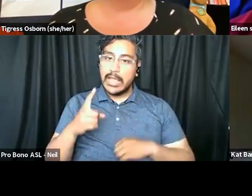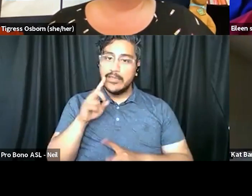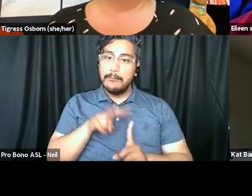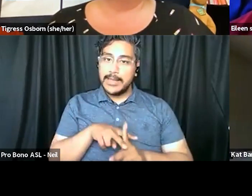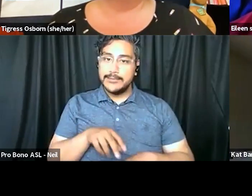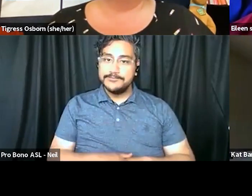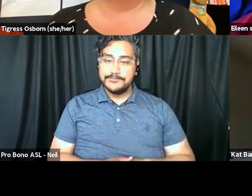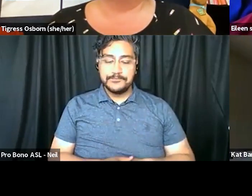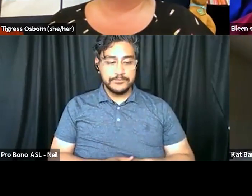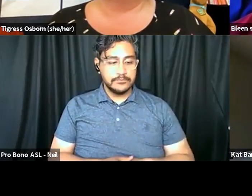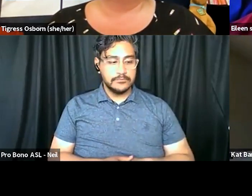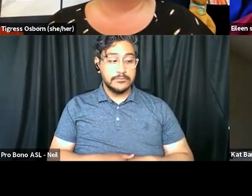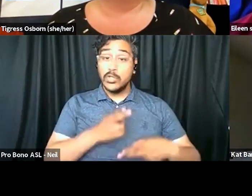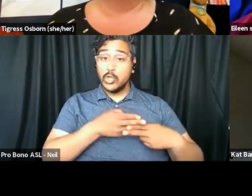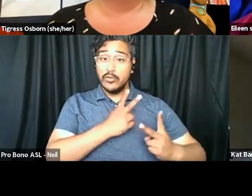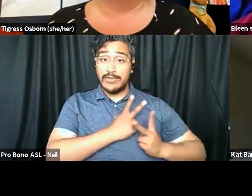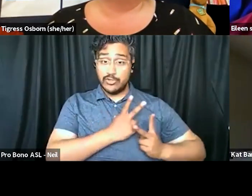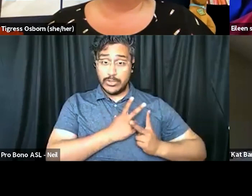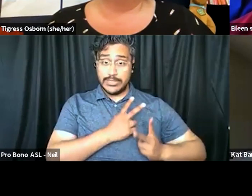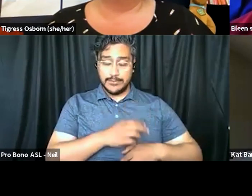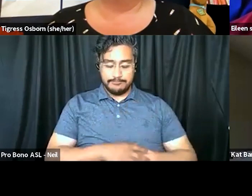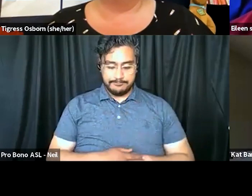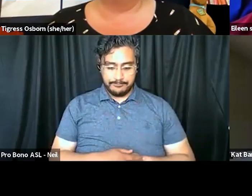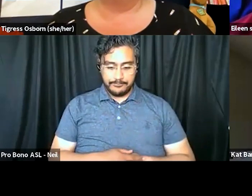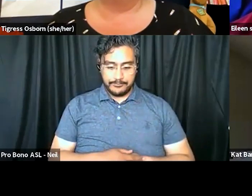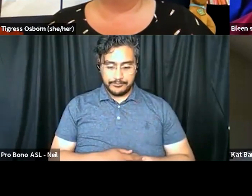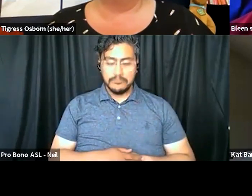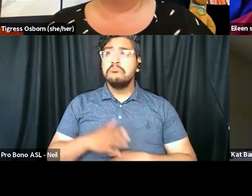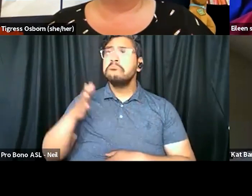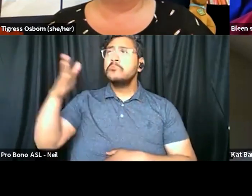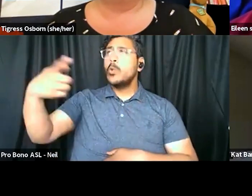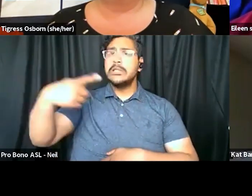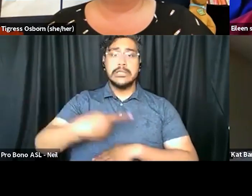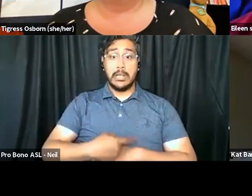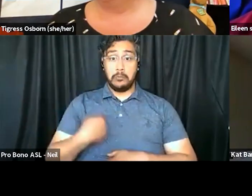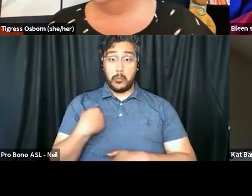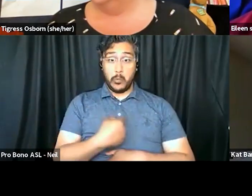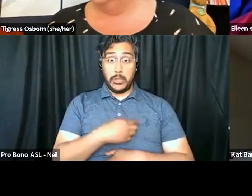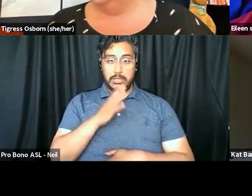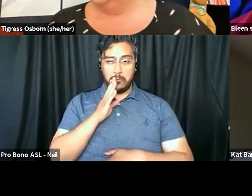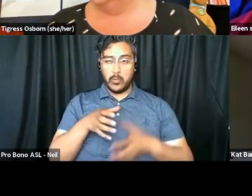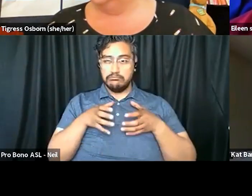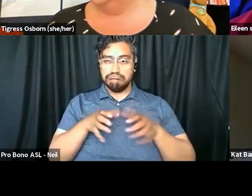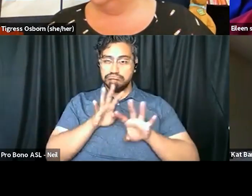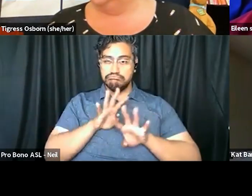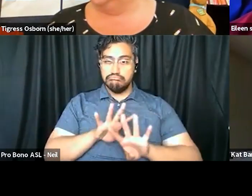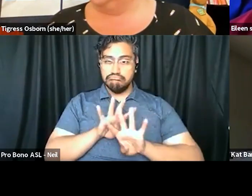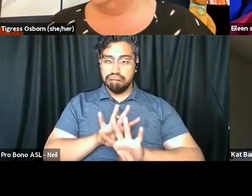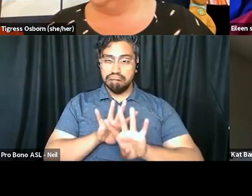Veterans. Someday we will march. We, the veterans of the war on